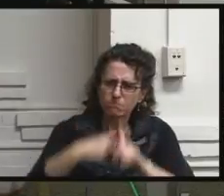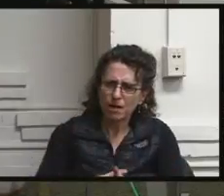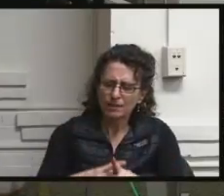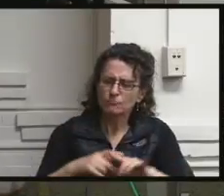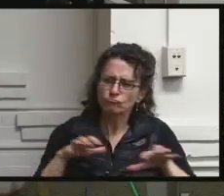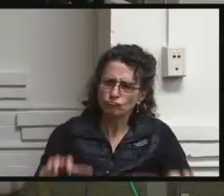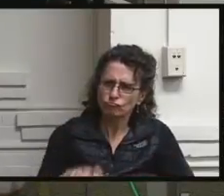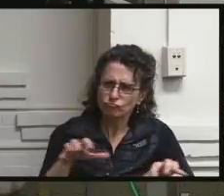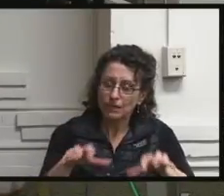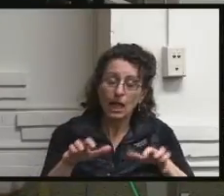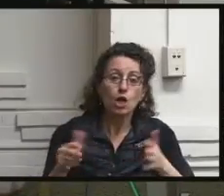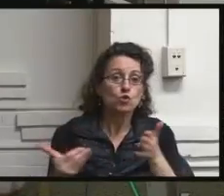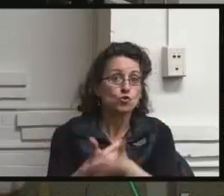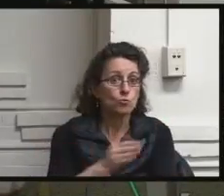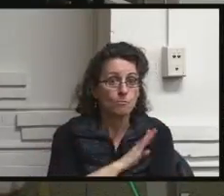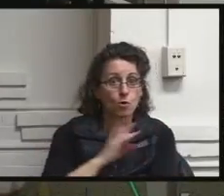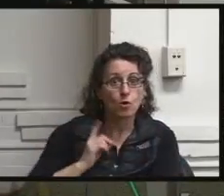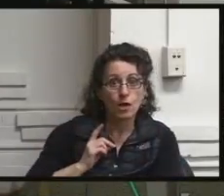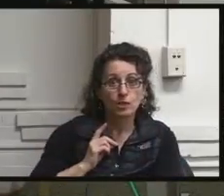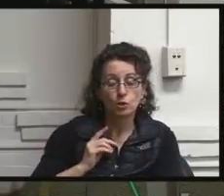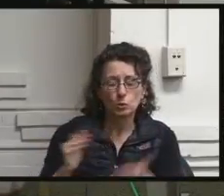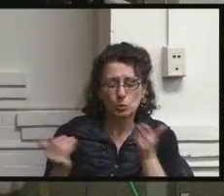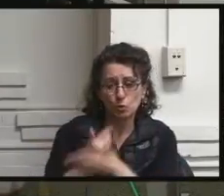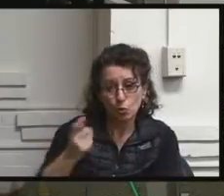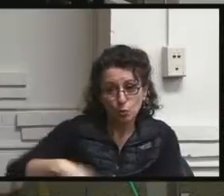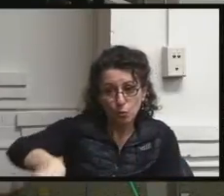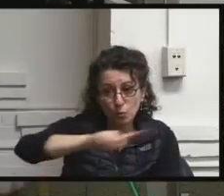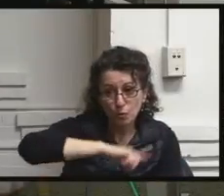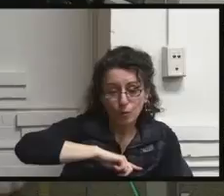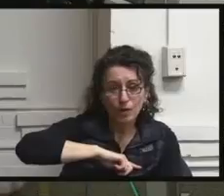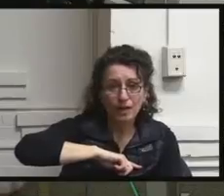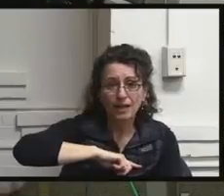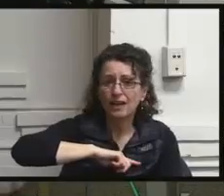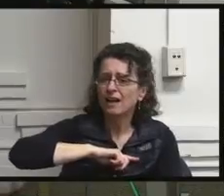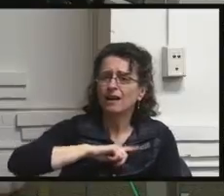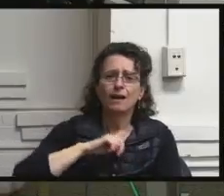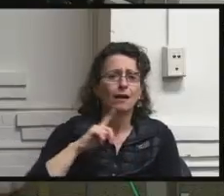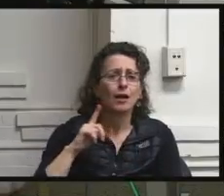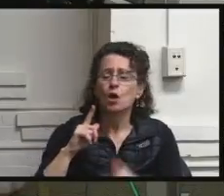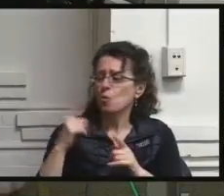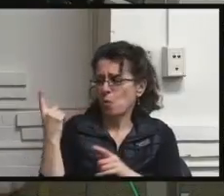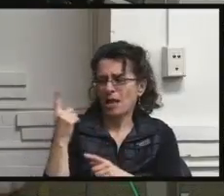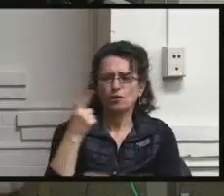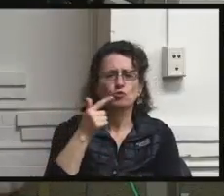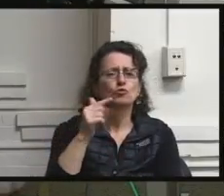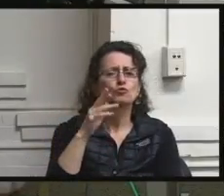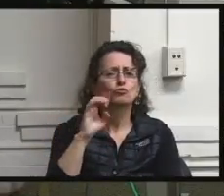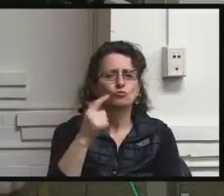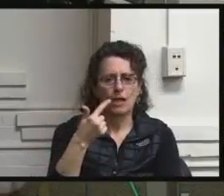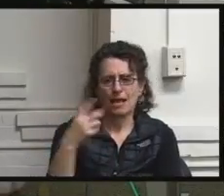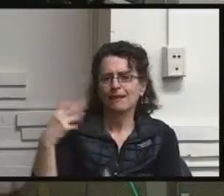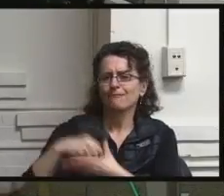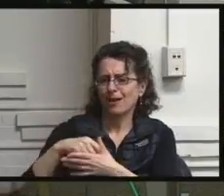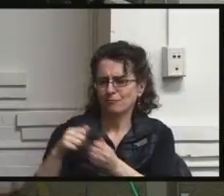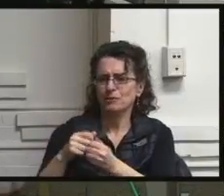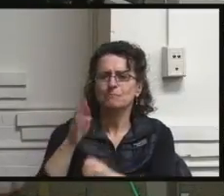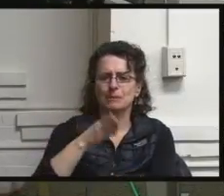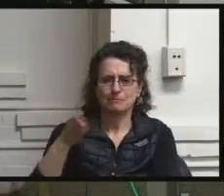we have, all new blood. There is nobody with a history other than Greg certainly was around when it